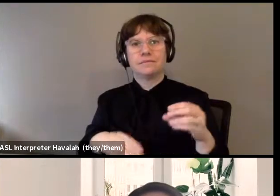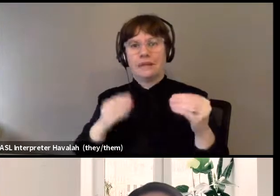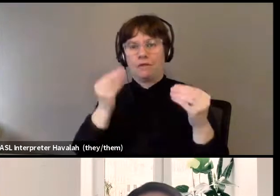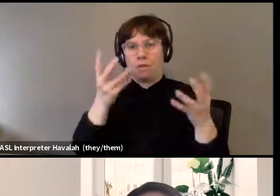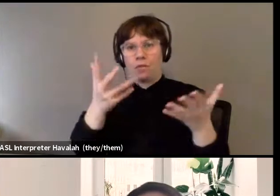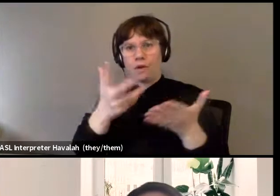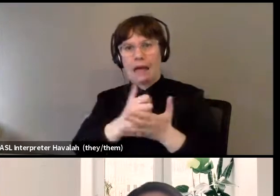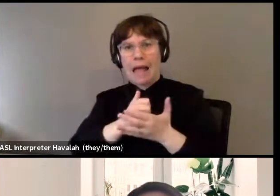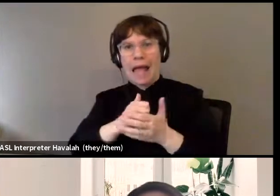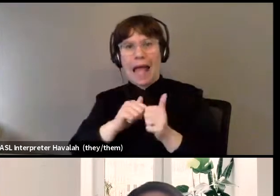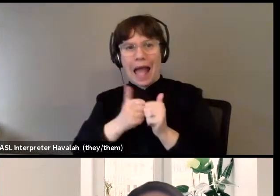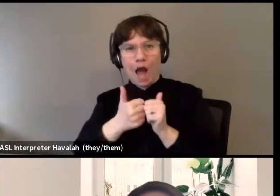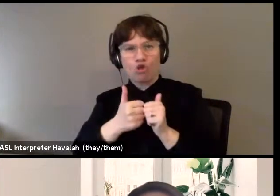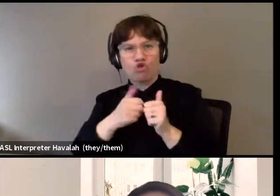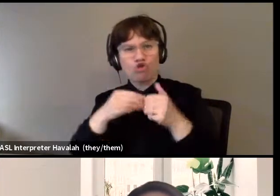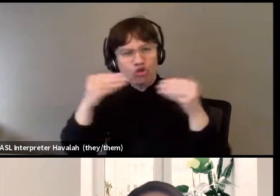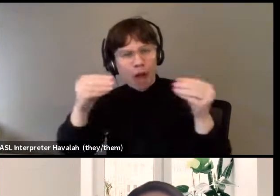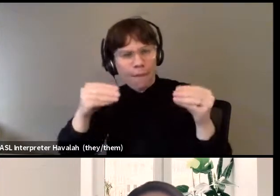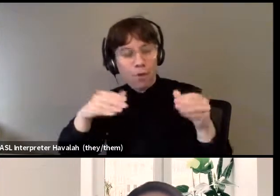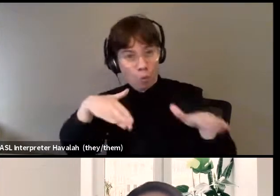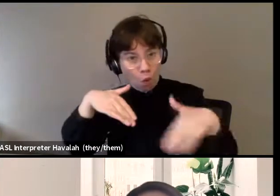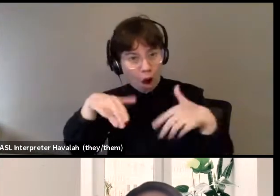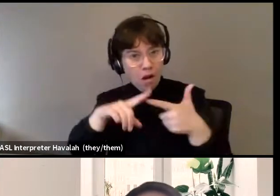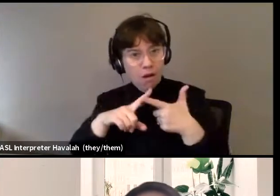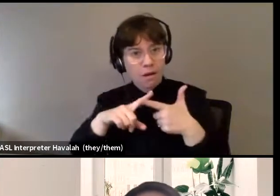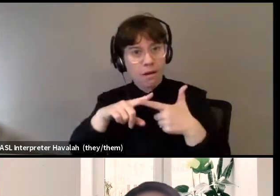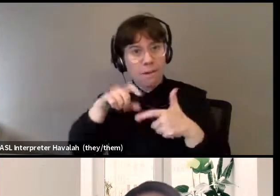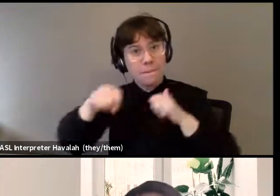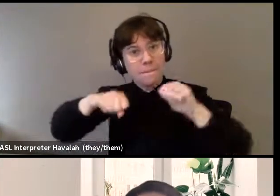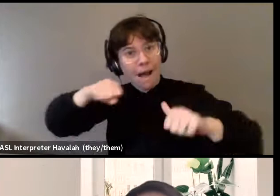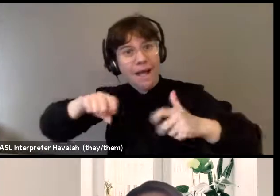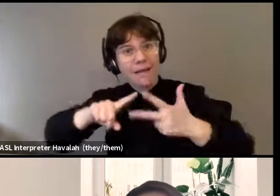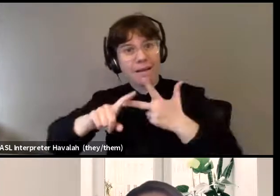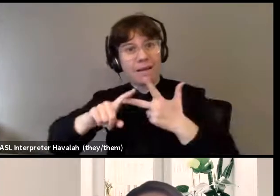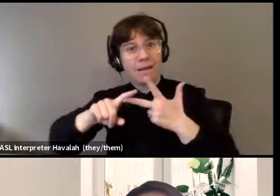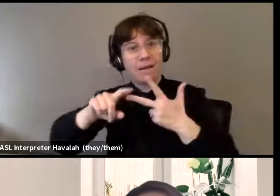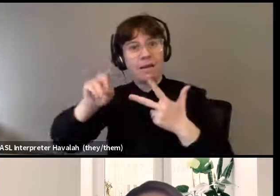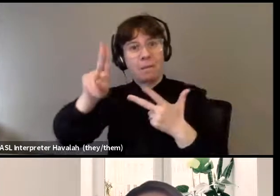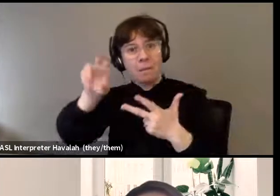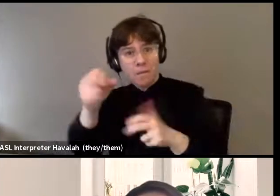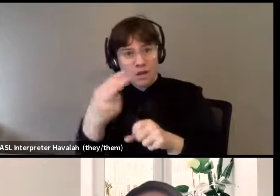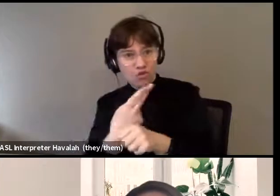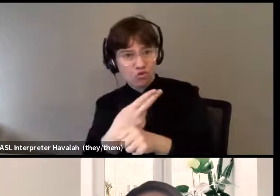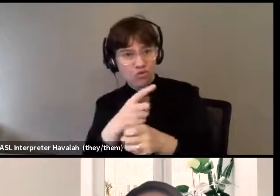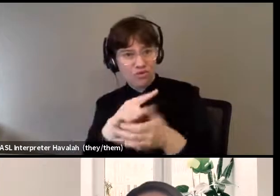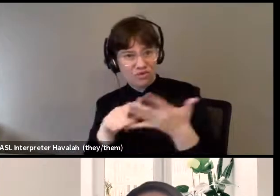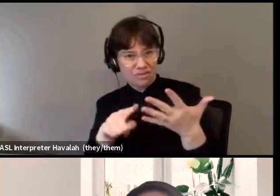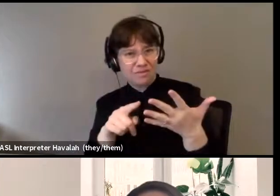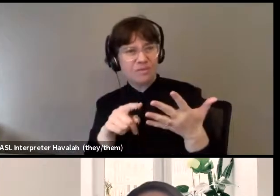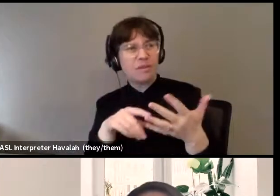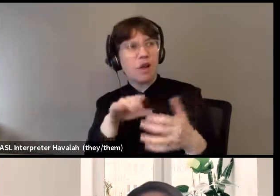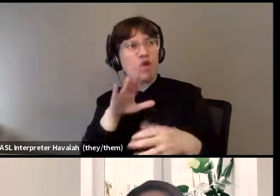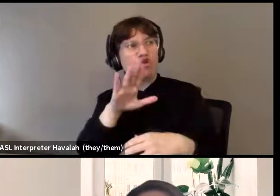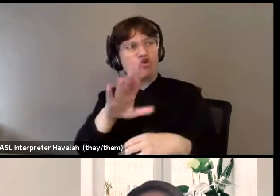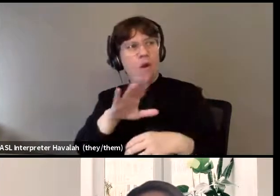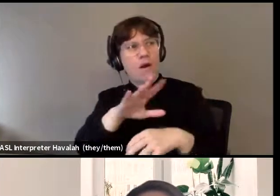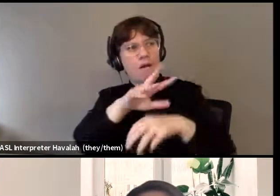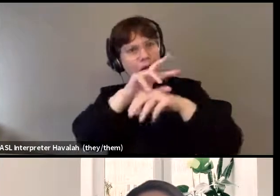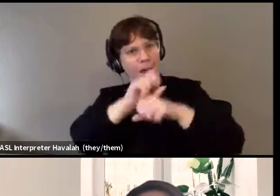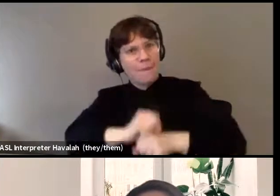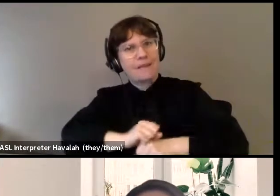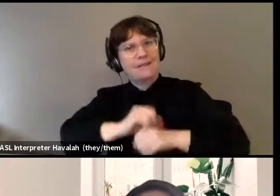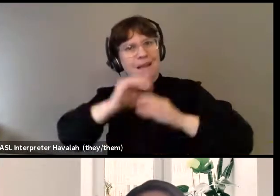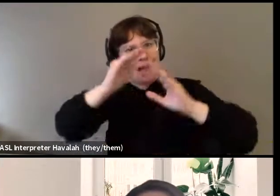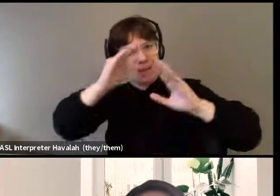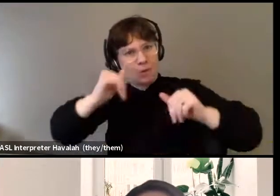Do I walk? Do I take a bike? Do I take the bus? All of these things about our customers' habits and expectations